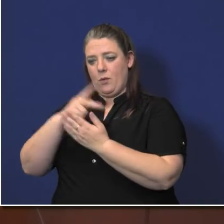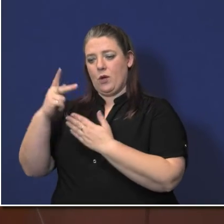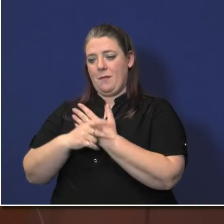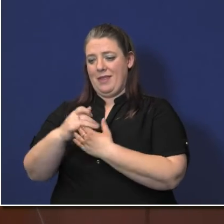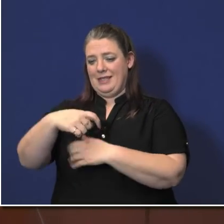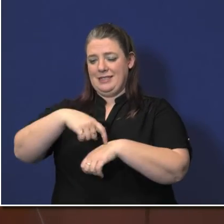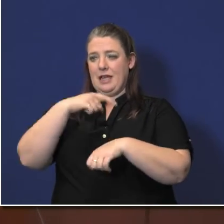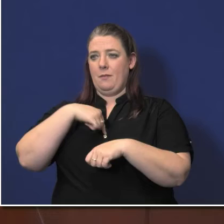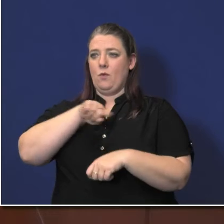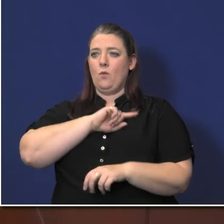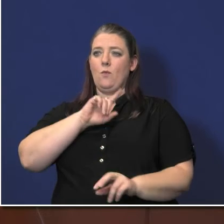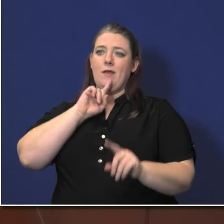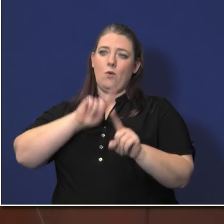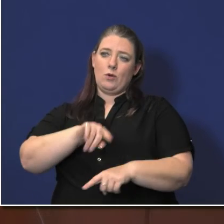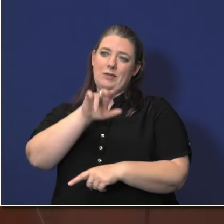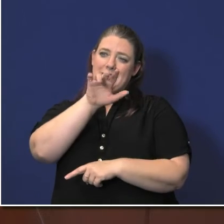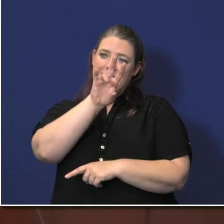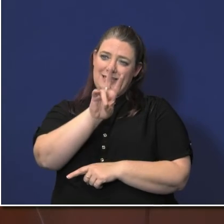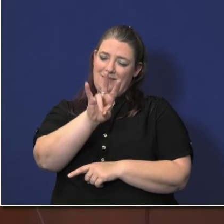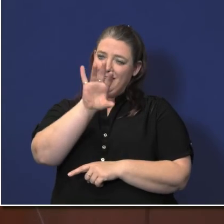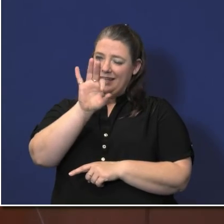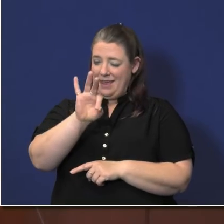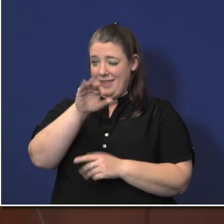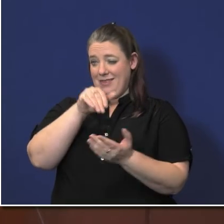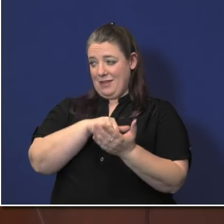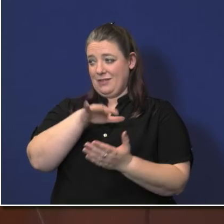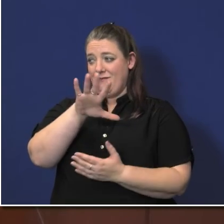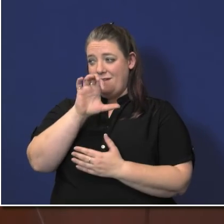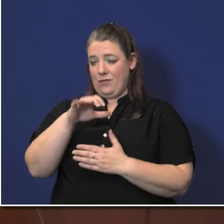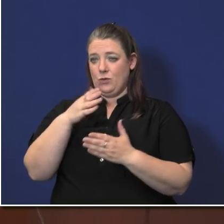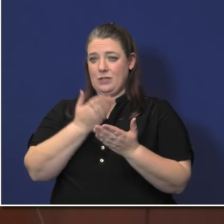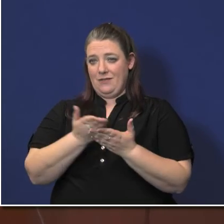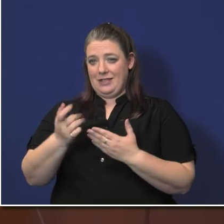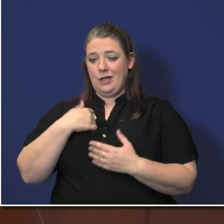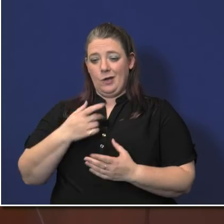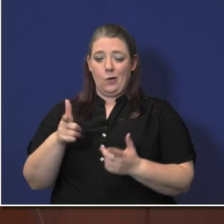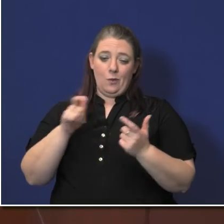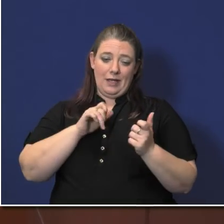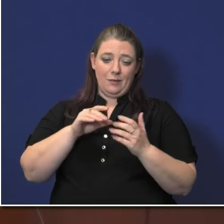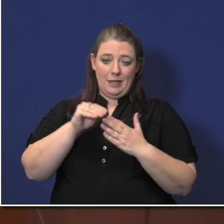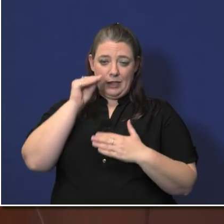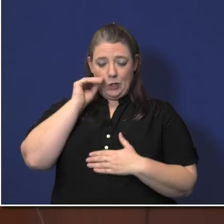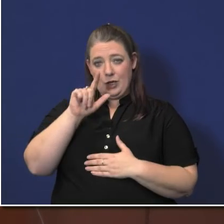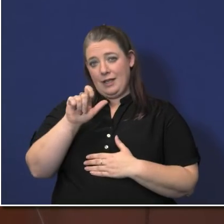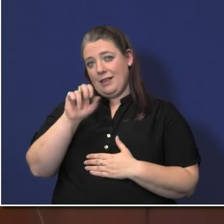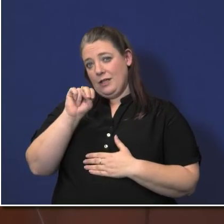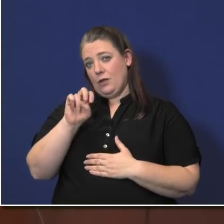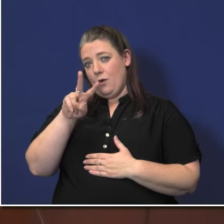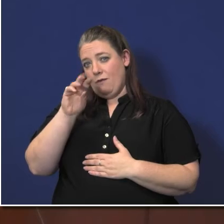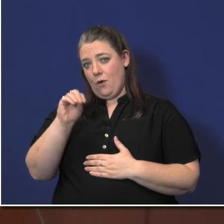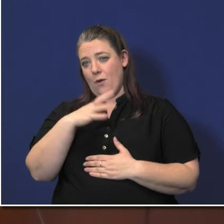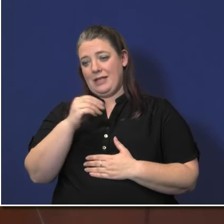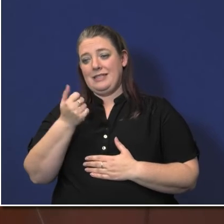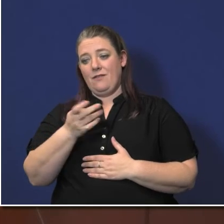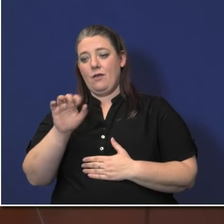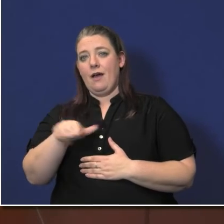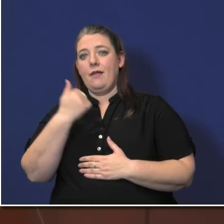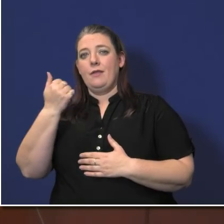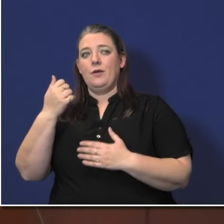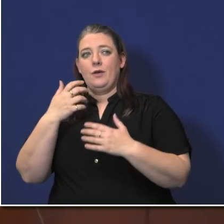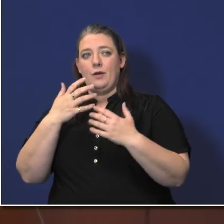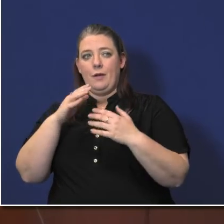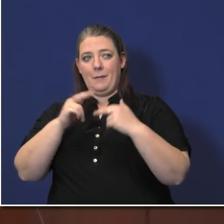ordered 79,500 devices. We quickly learned that Lenovo, along with several other manufacturers, were